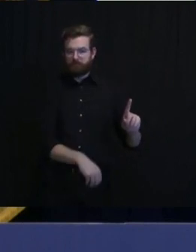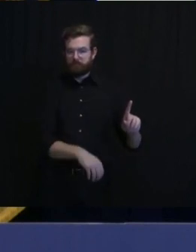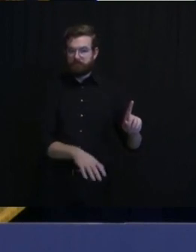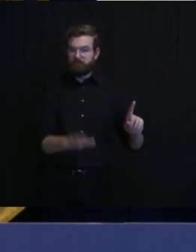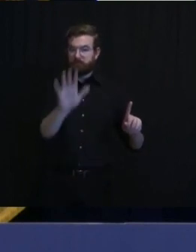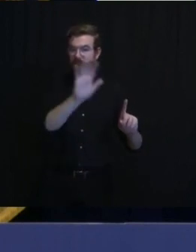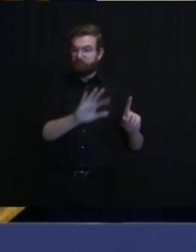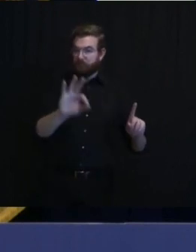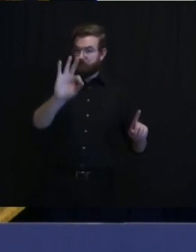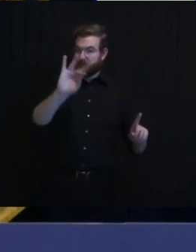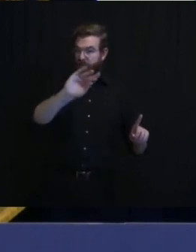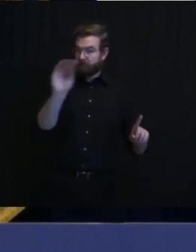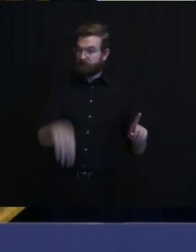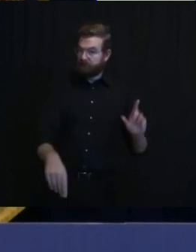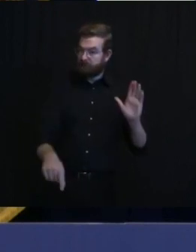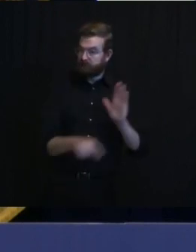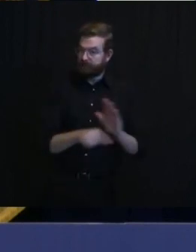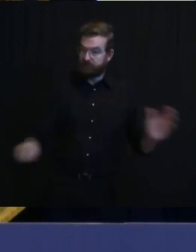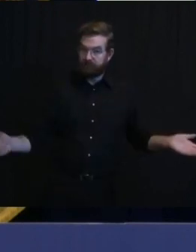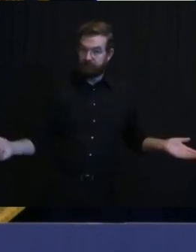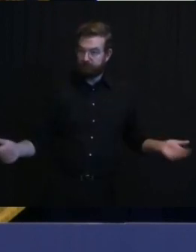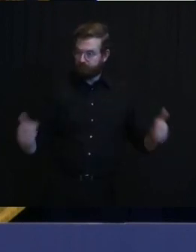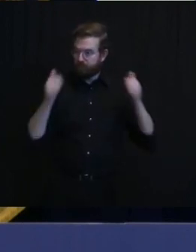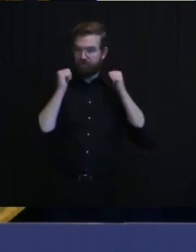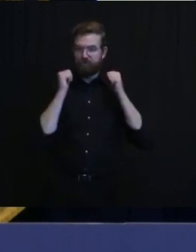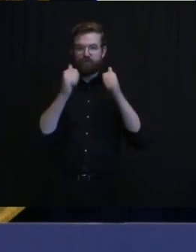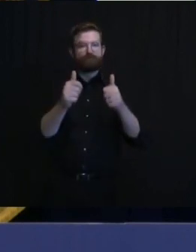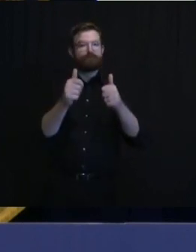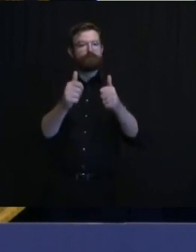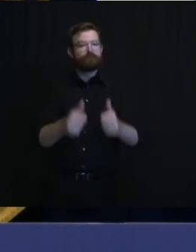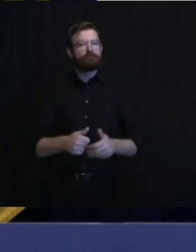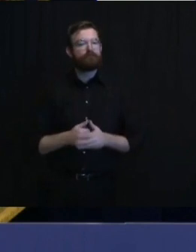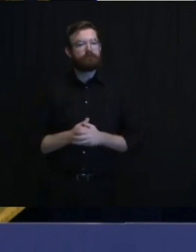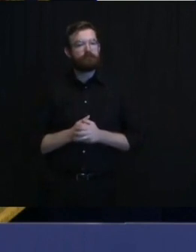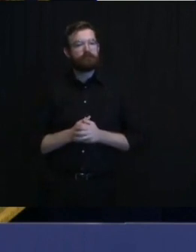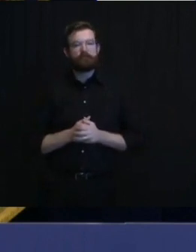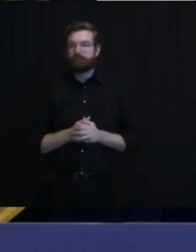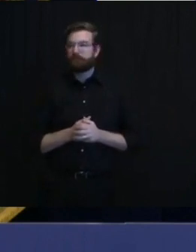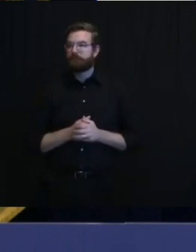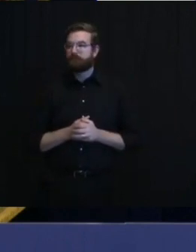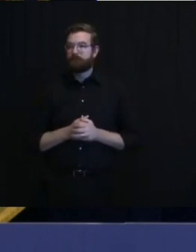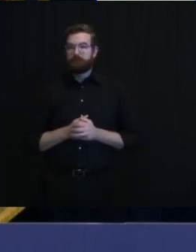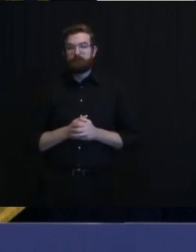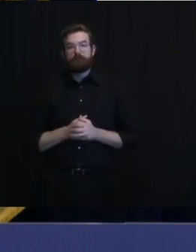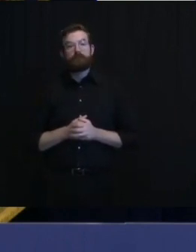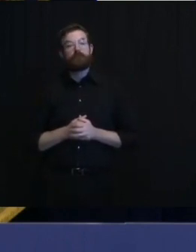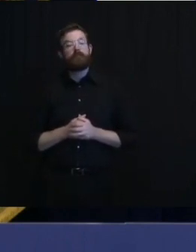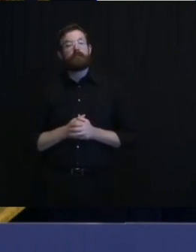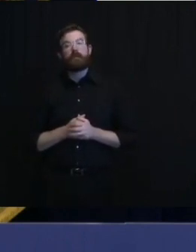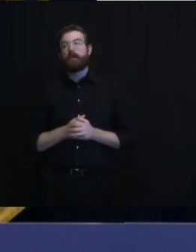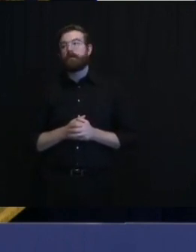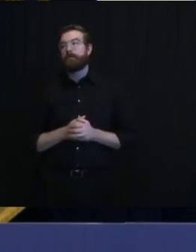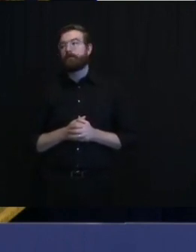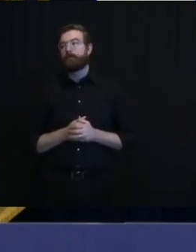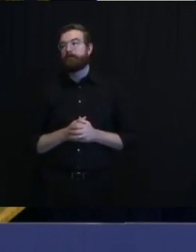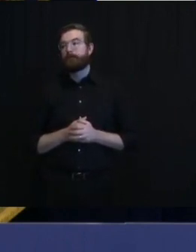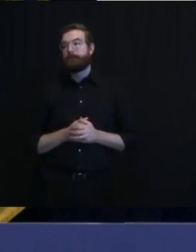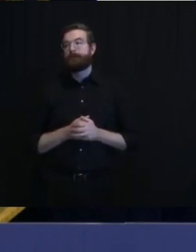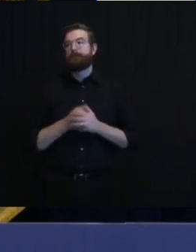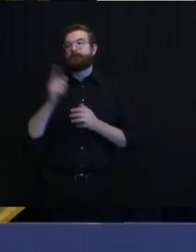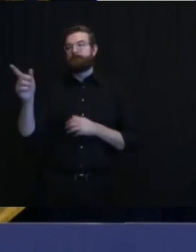So I know you kind of mentioned this before, but what kind of tax increases are we possibly looking at? Millionaire's tax, sales